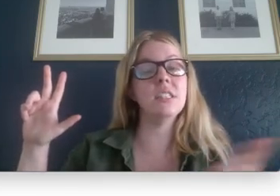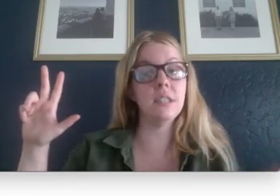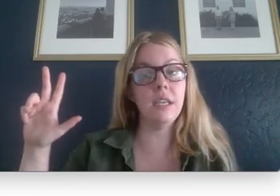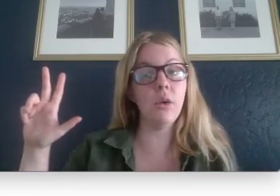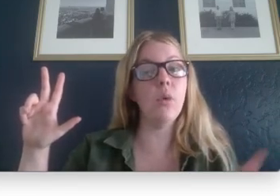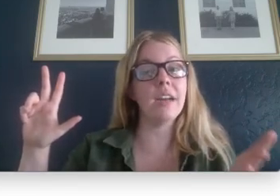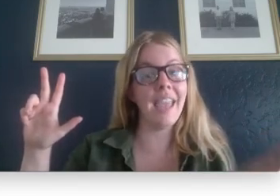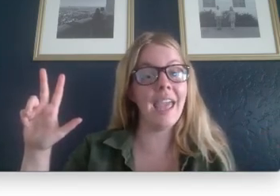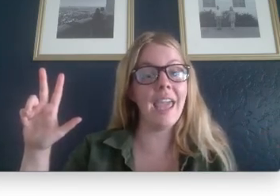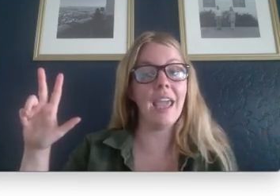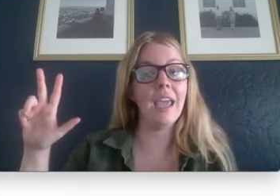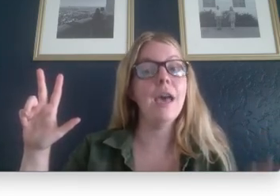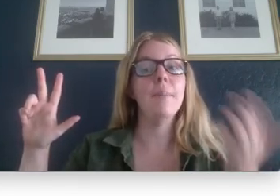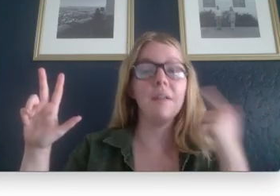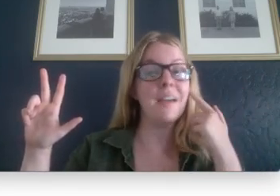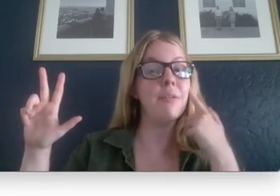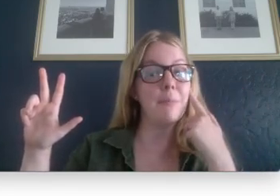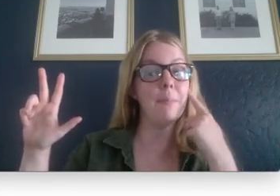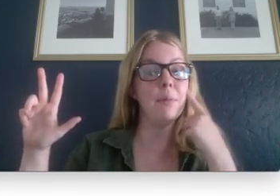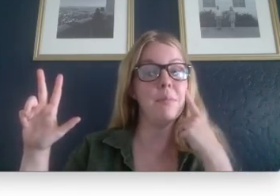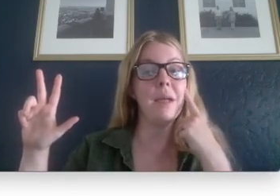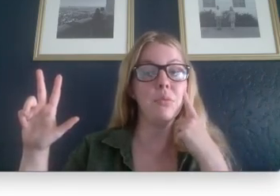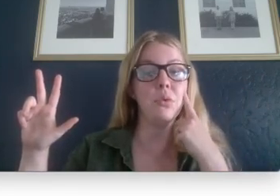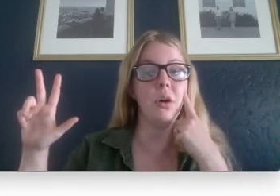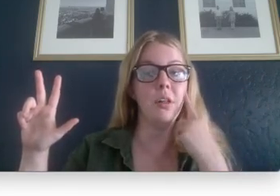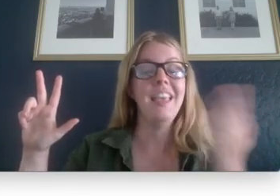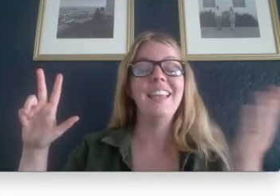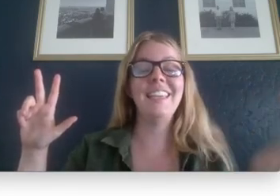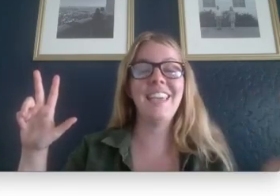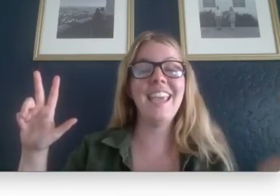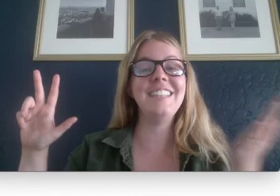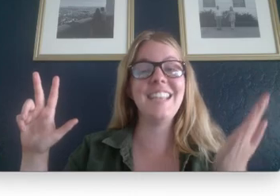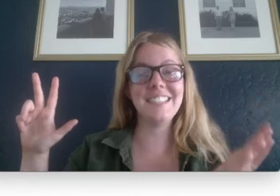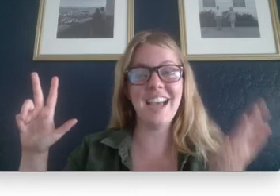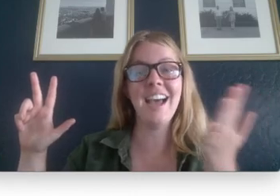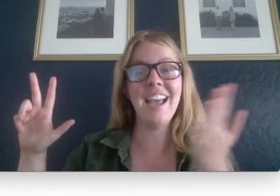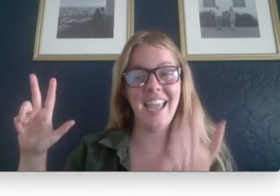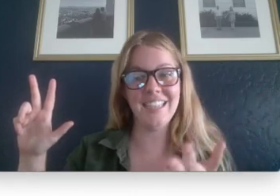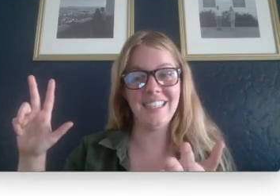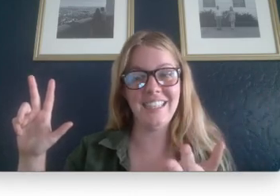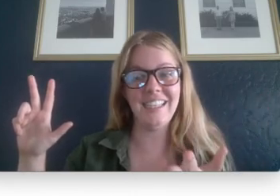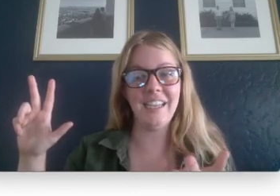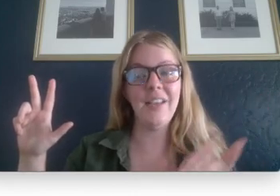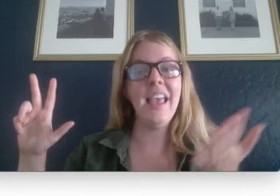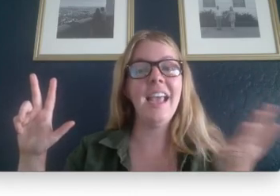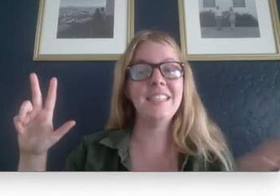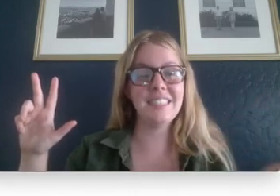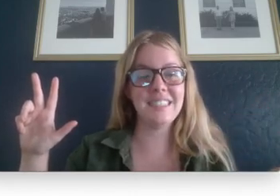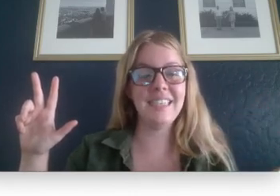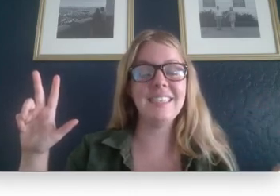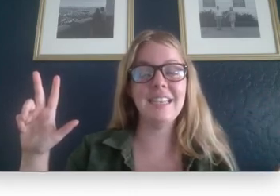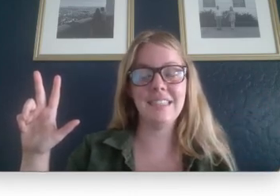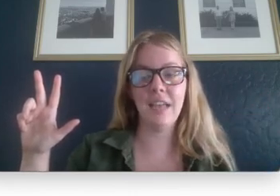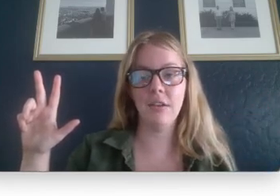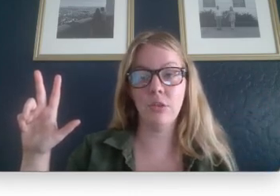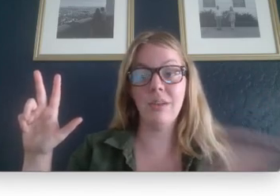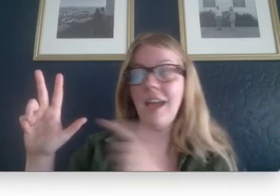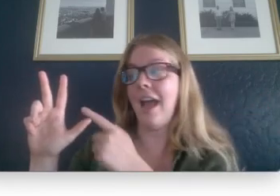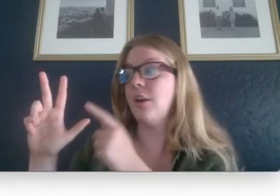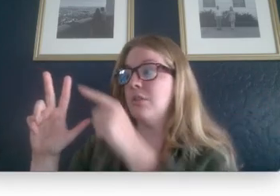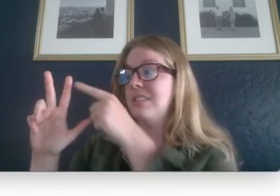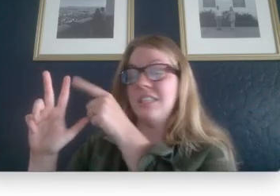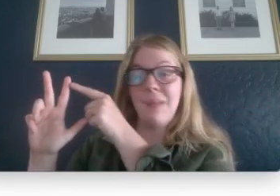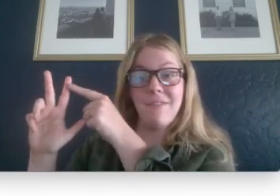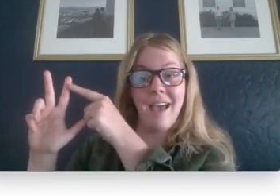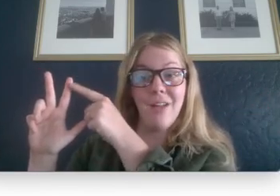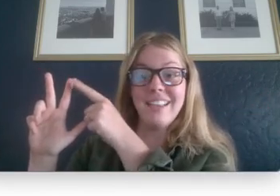either C or K, but if I remember my rule, K takes I and E, and C takes the other three. I